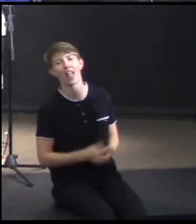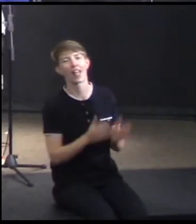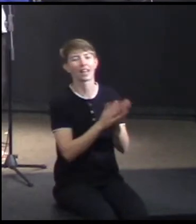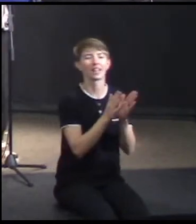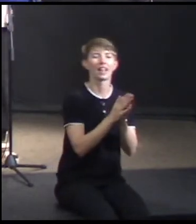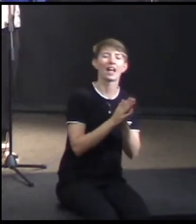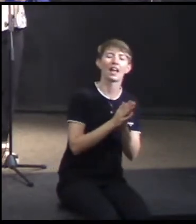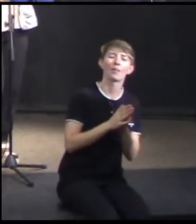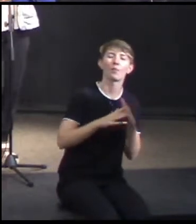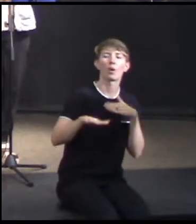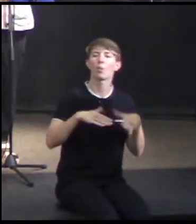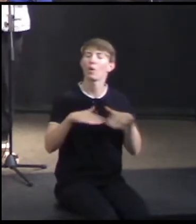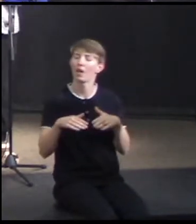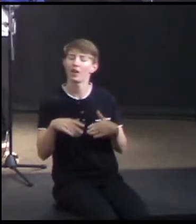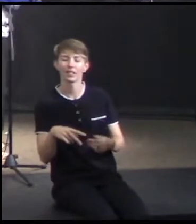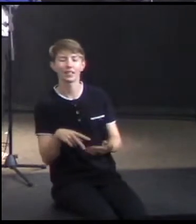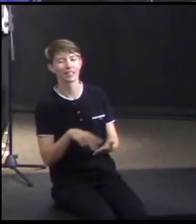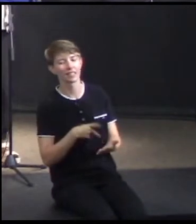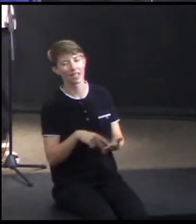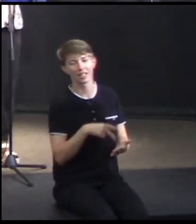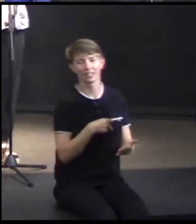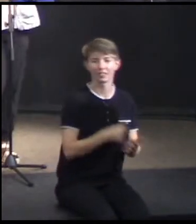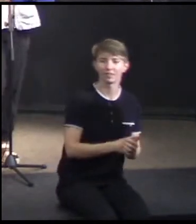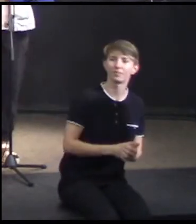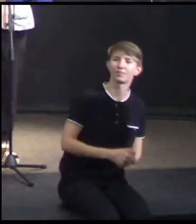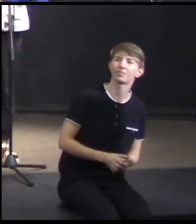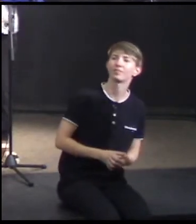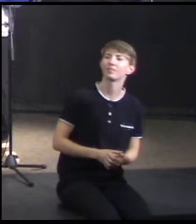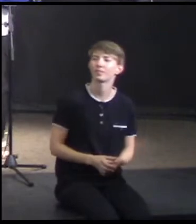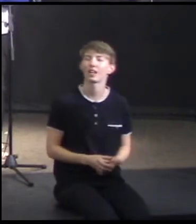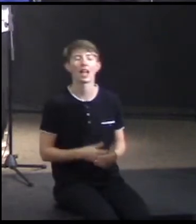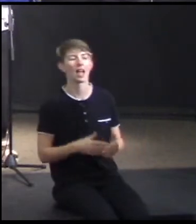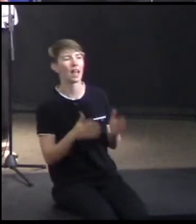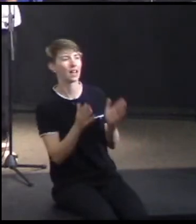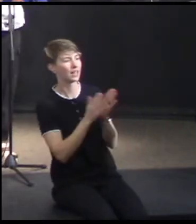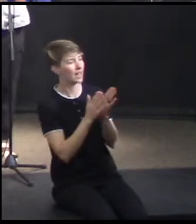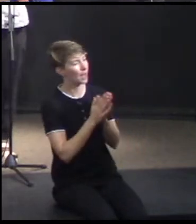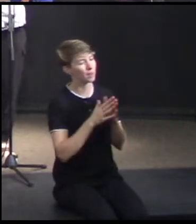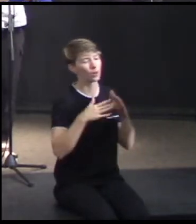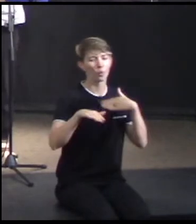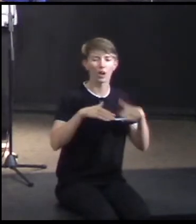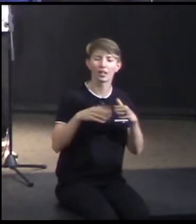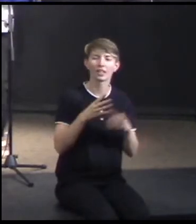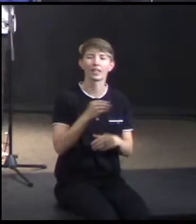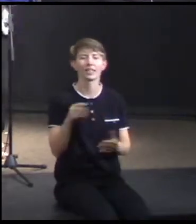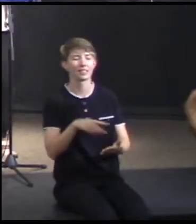with Jesus. All right? So I want to see you guys clapping, walking, and dancing. Amen?